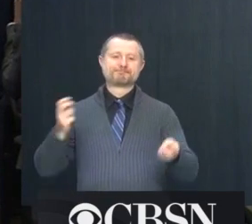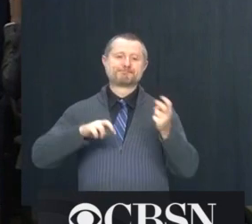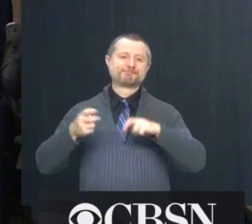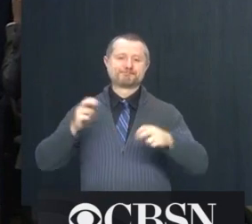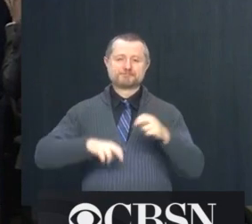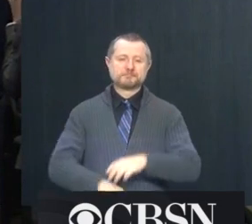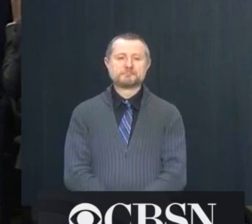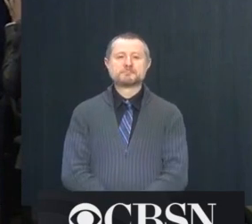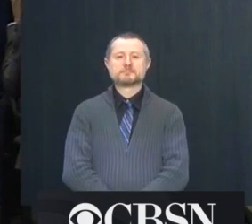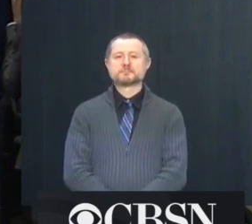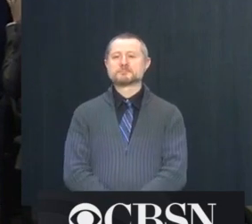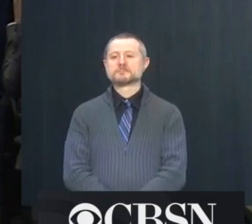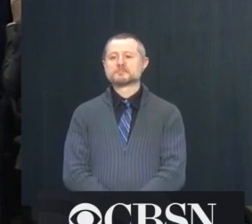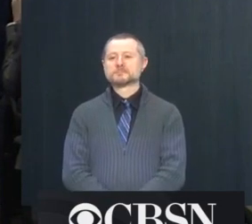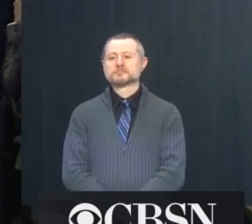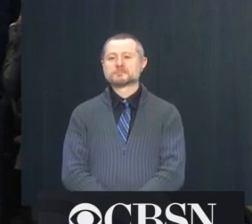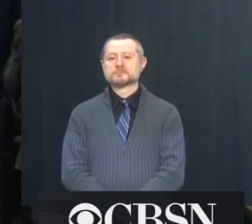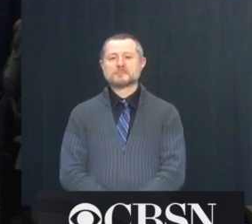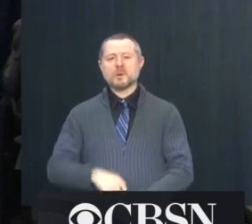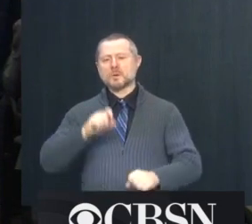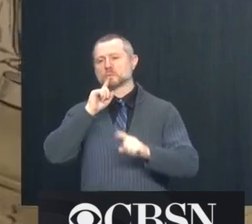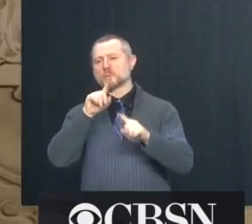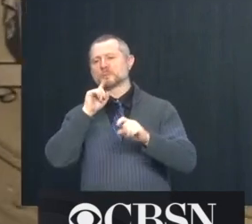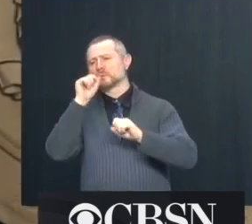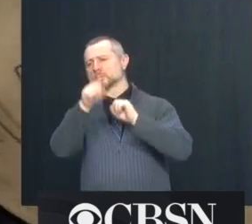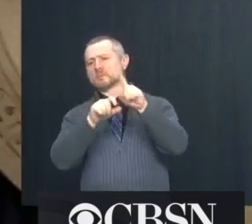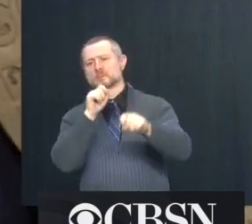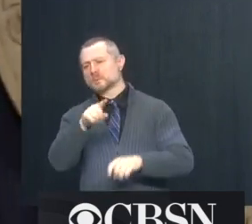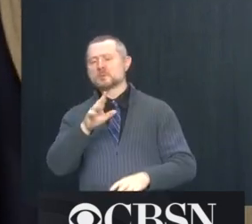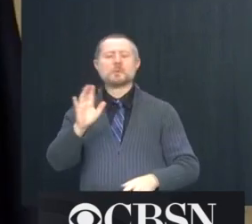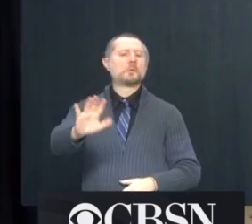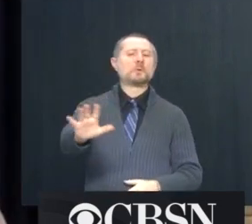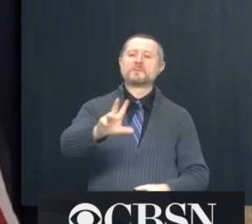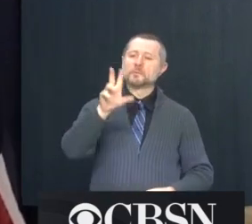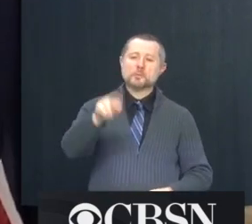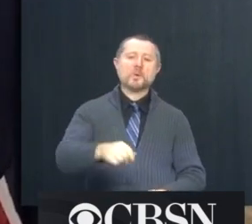City as a whole in terms of neighborhood? No, neighborhood by neighborhood, because the